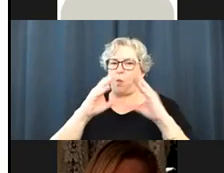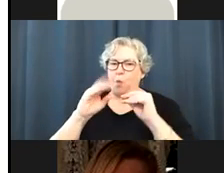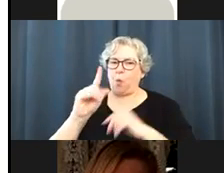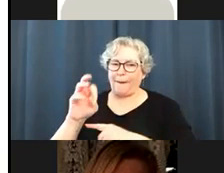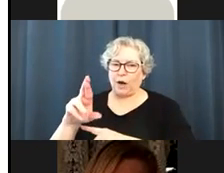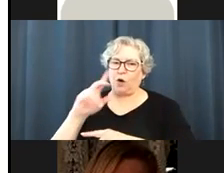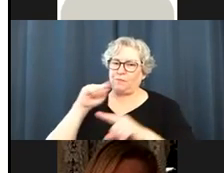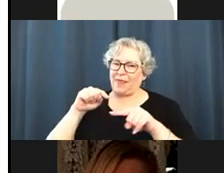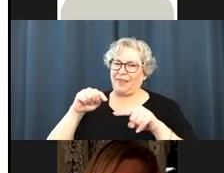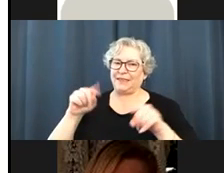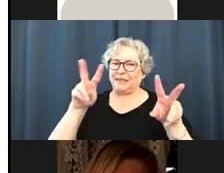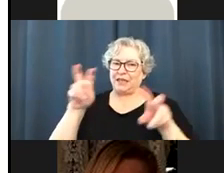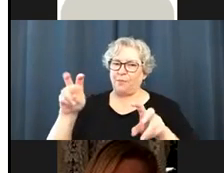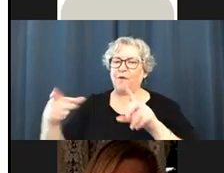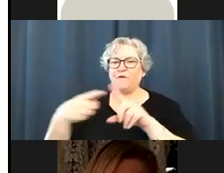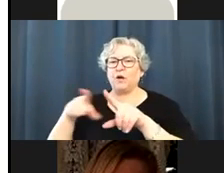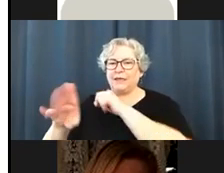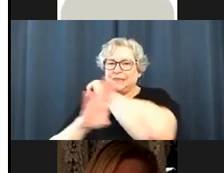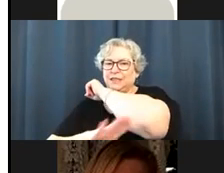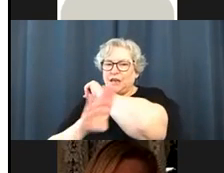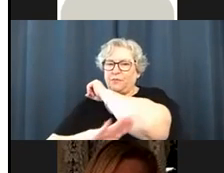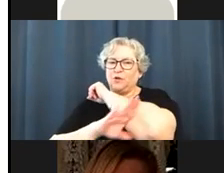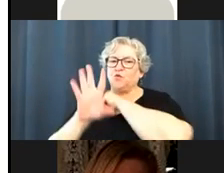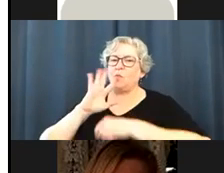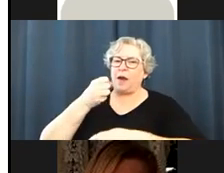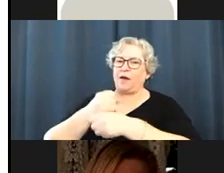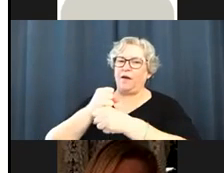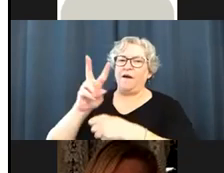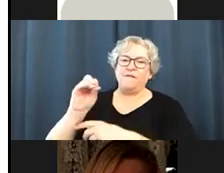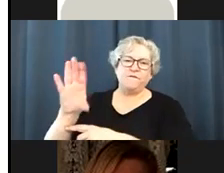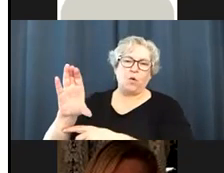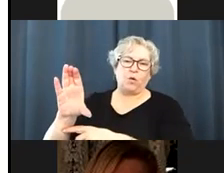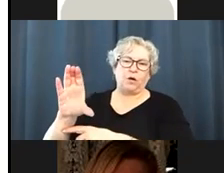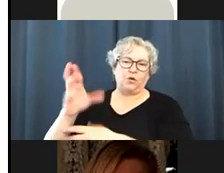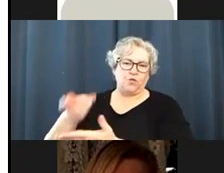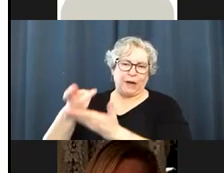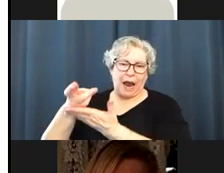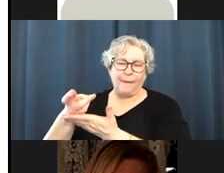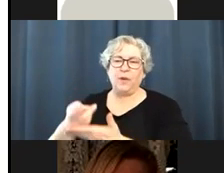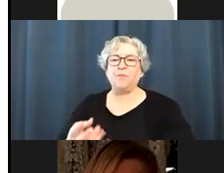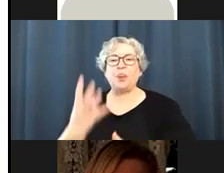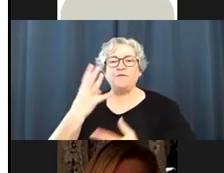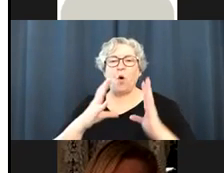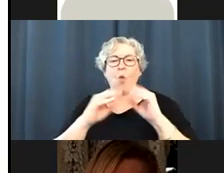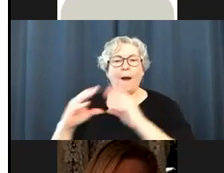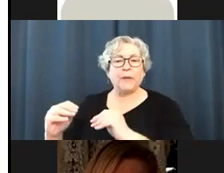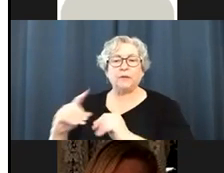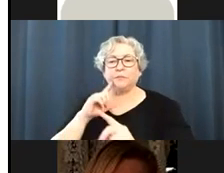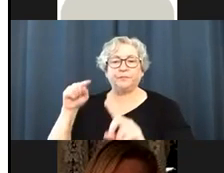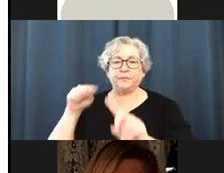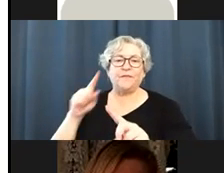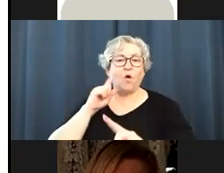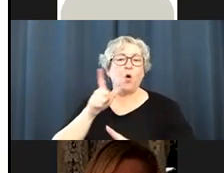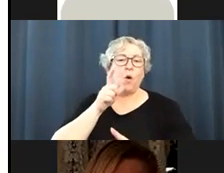these topics. The first one will be in September about vocational rehab. But the 4 webinars are specifically for